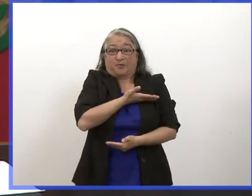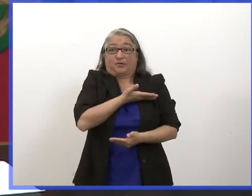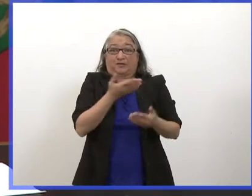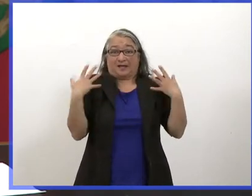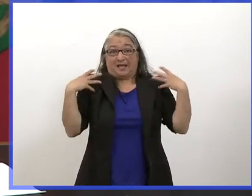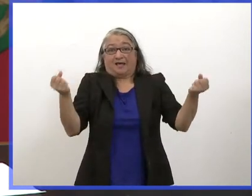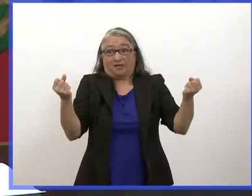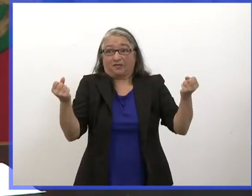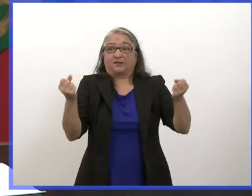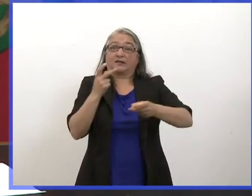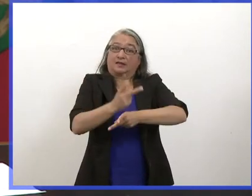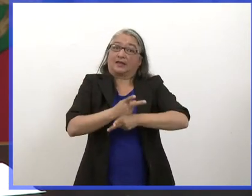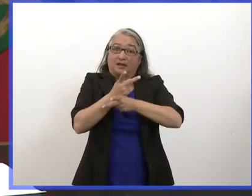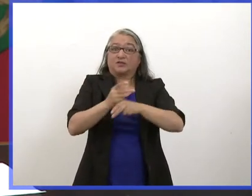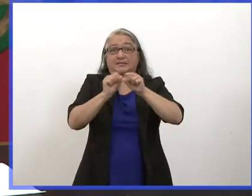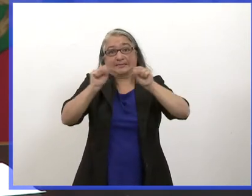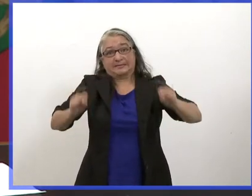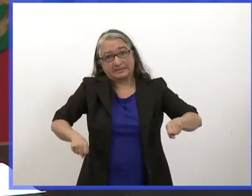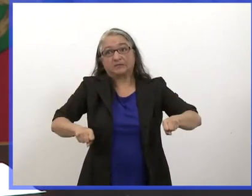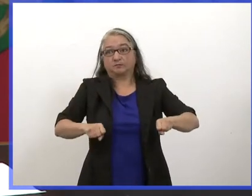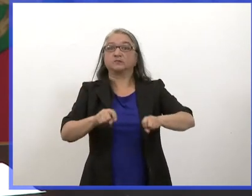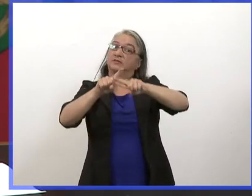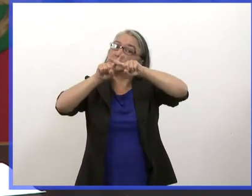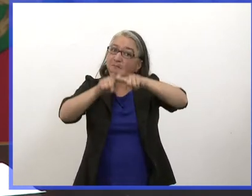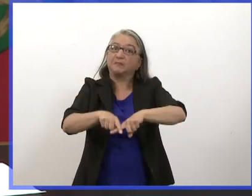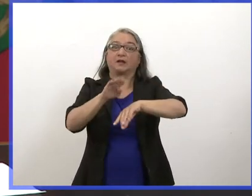take effect Saturday, May 29 at 12:01 a.m.